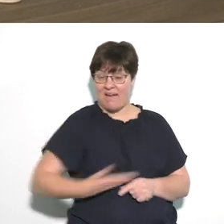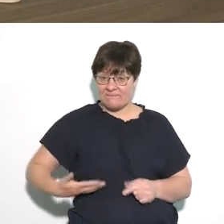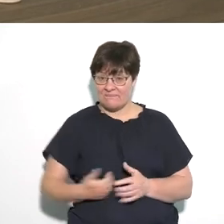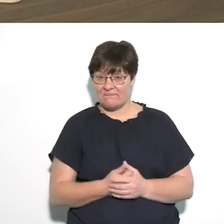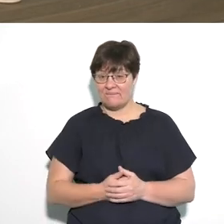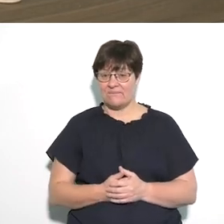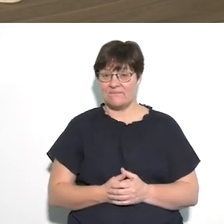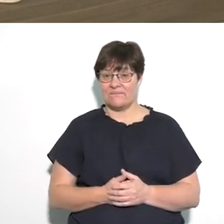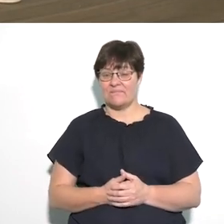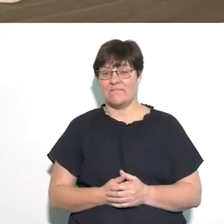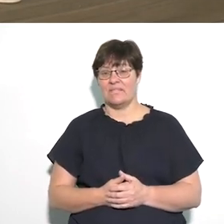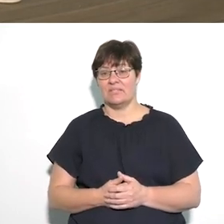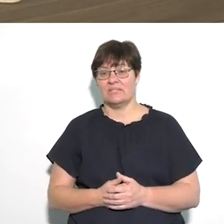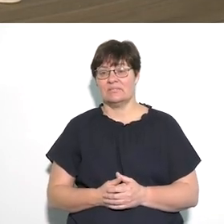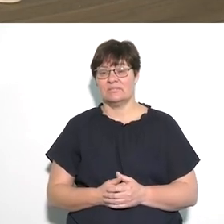it in half.